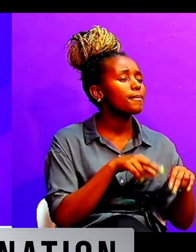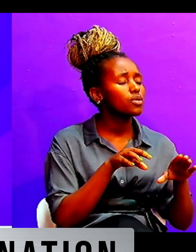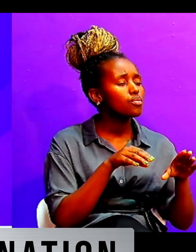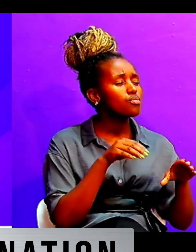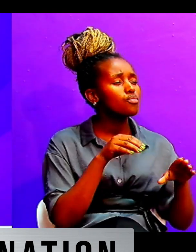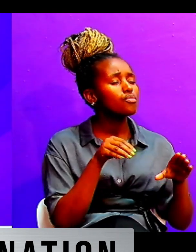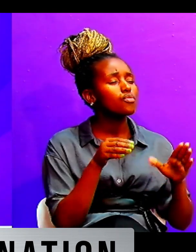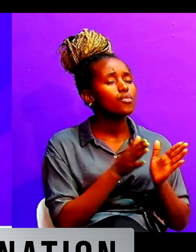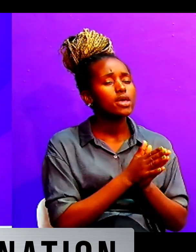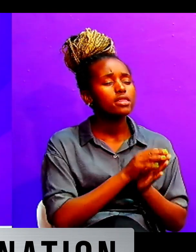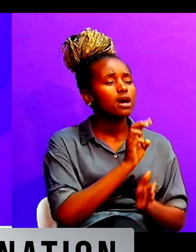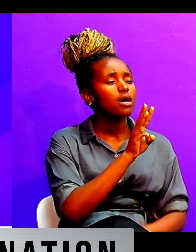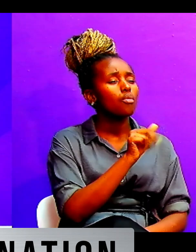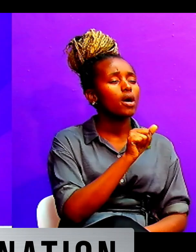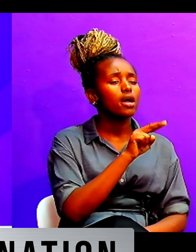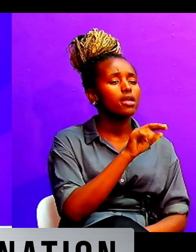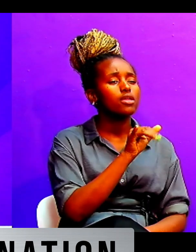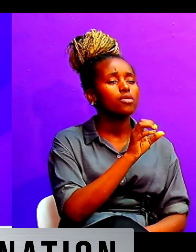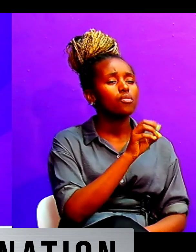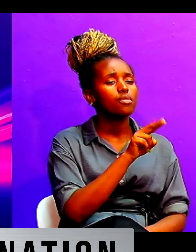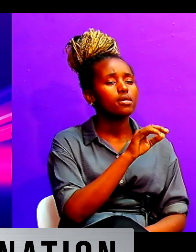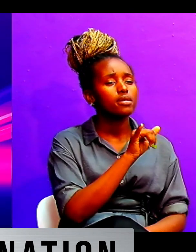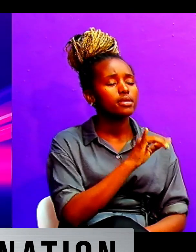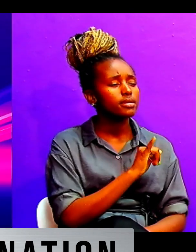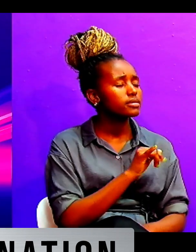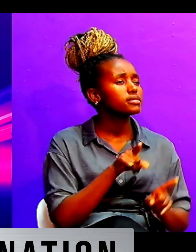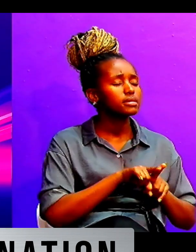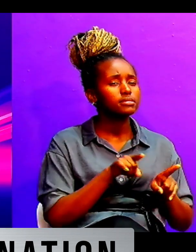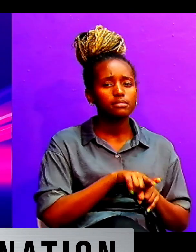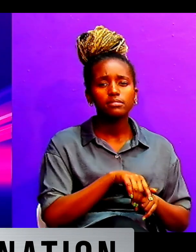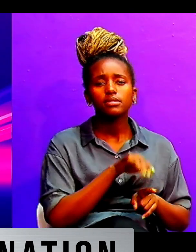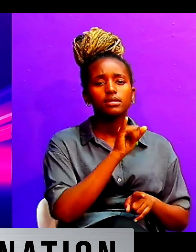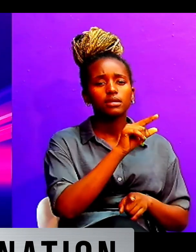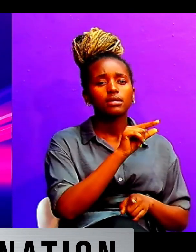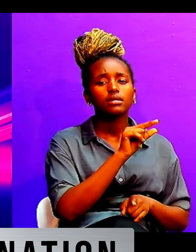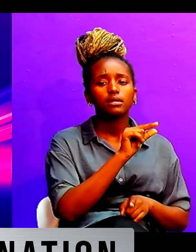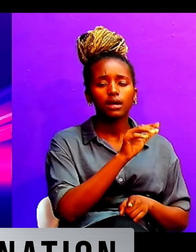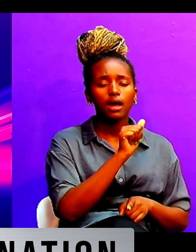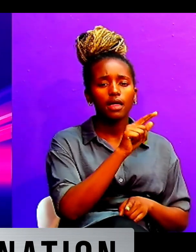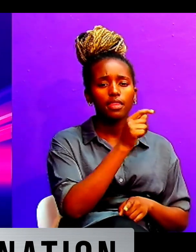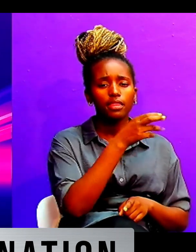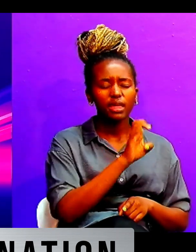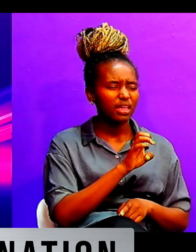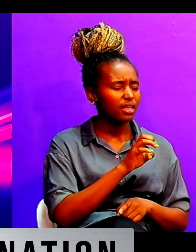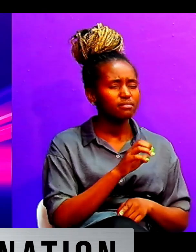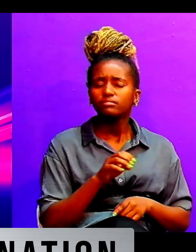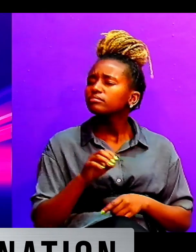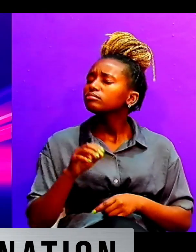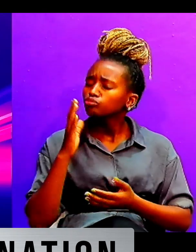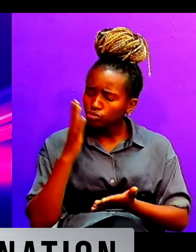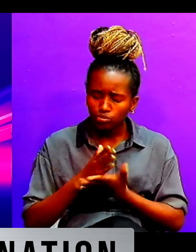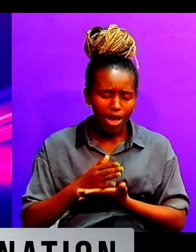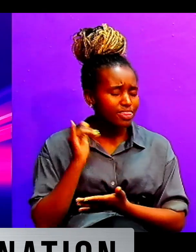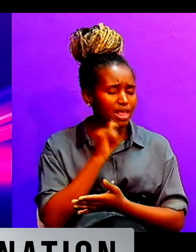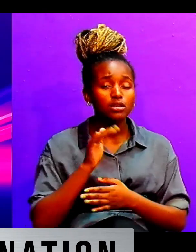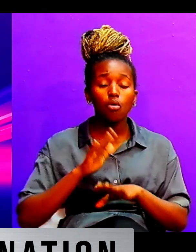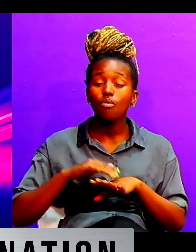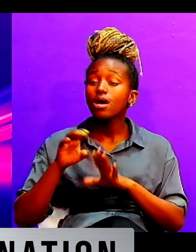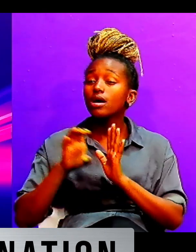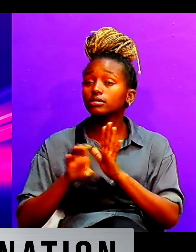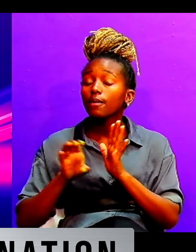Yes. Yes. Just because he had a disability and they maybe felt like he is not so good Was